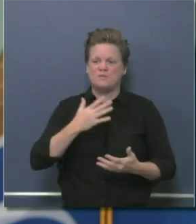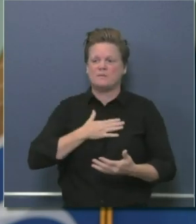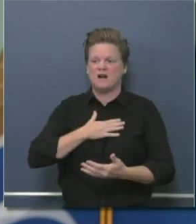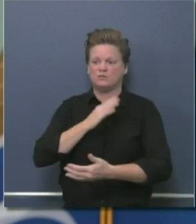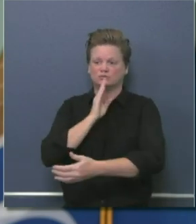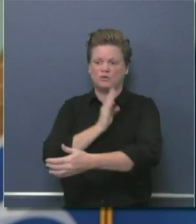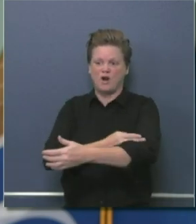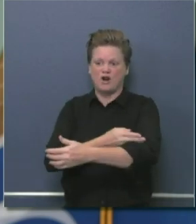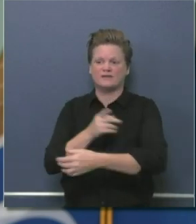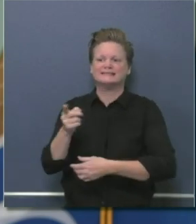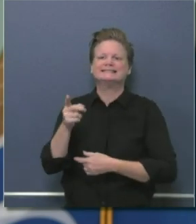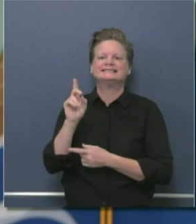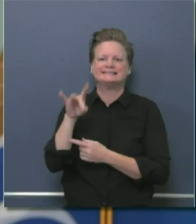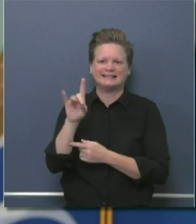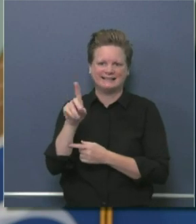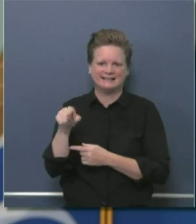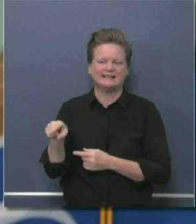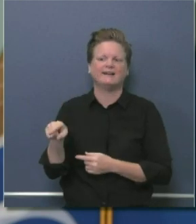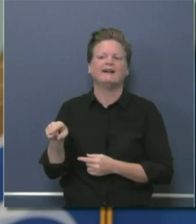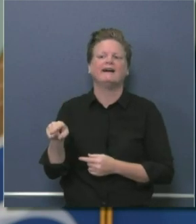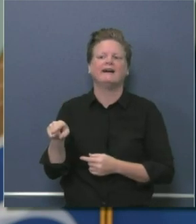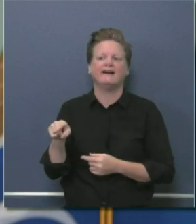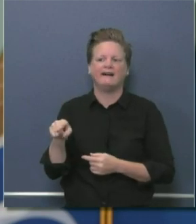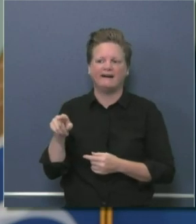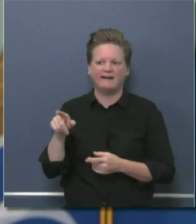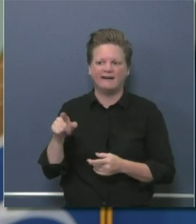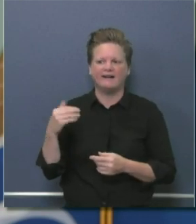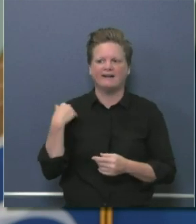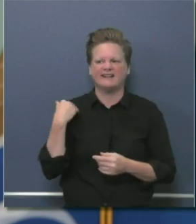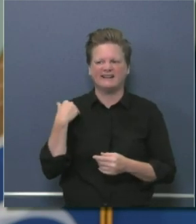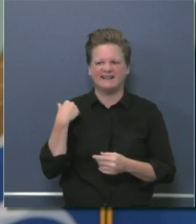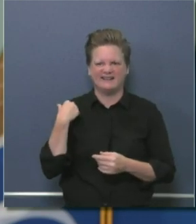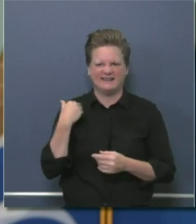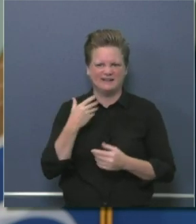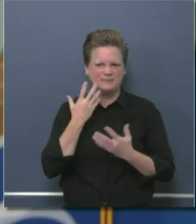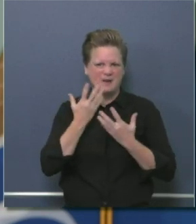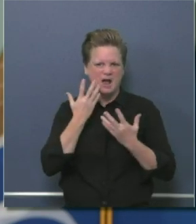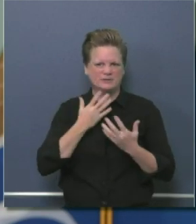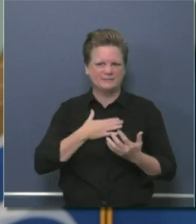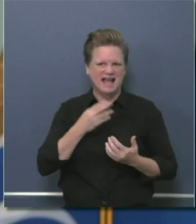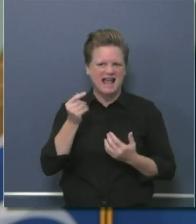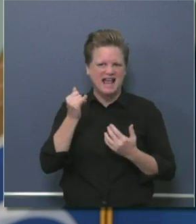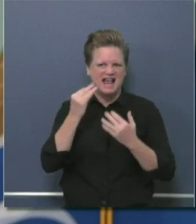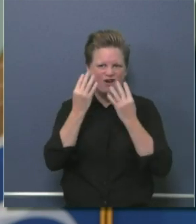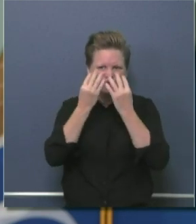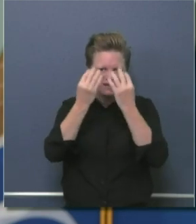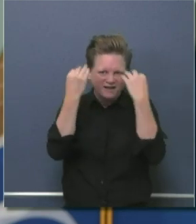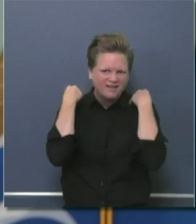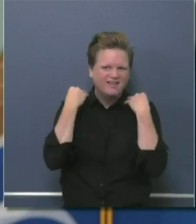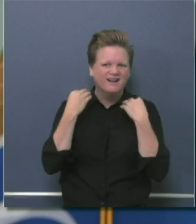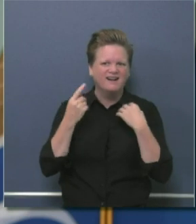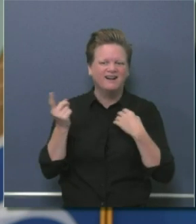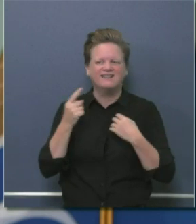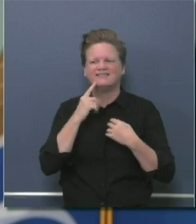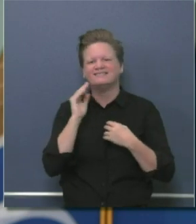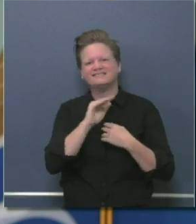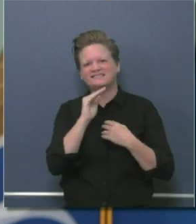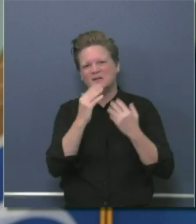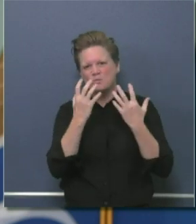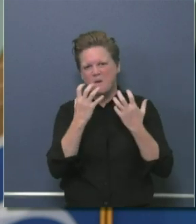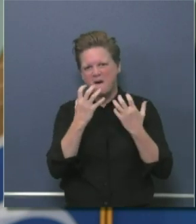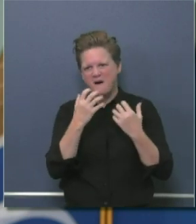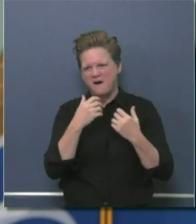did offer, because she was a bit embarrassed, quote unquote, with her father, she offered to cut it, but she brought out